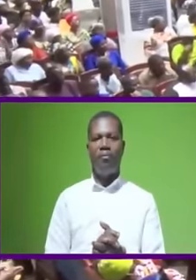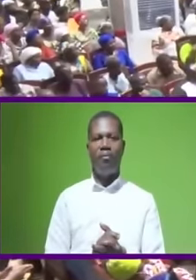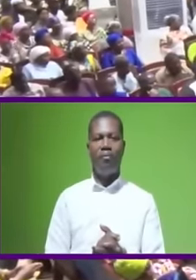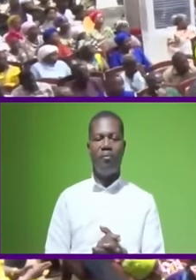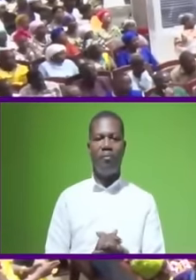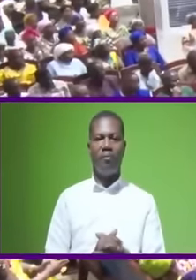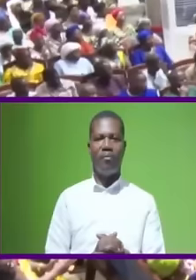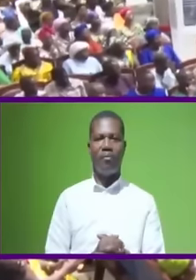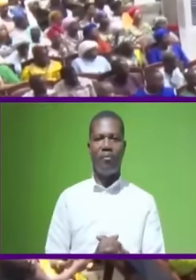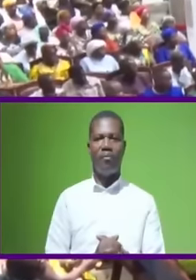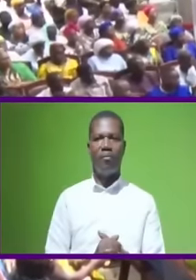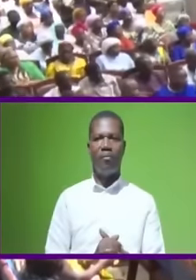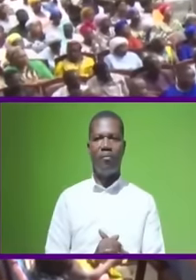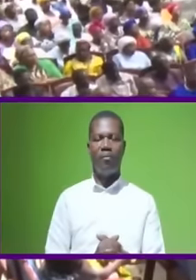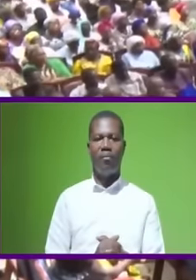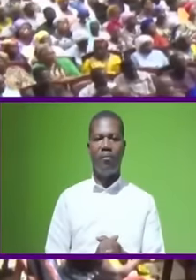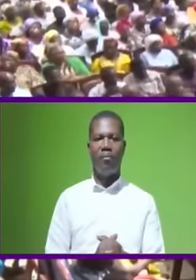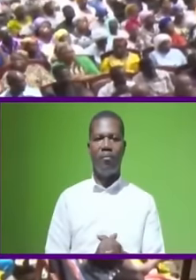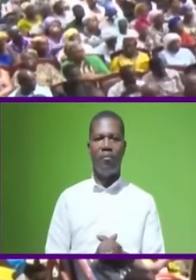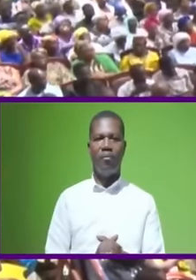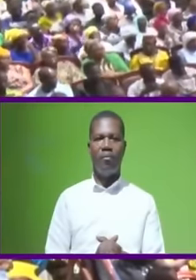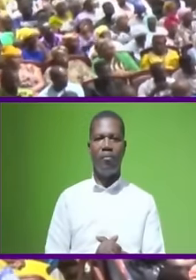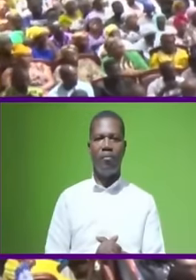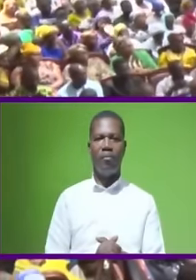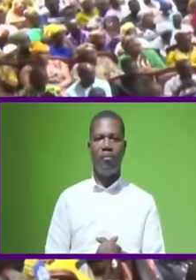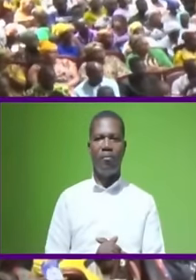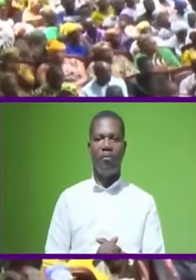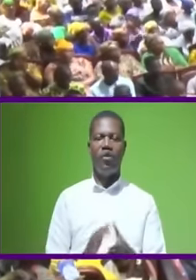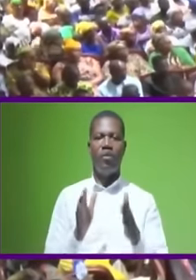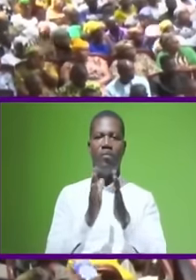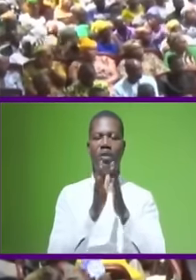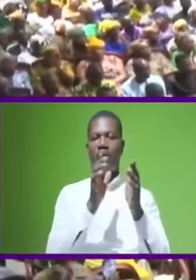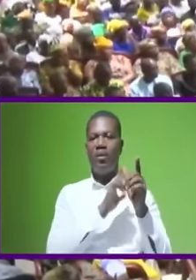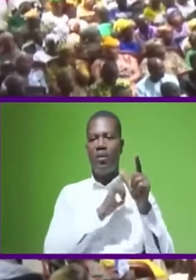out of the course and lay it again.